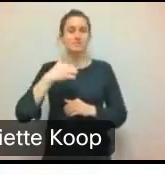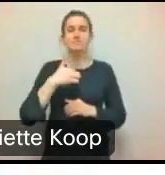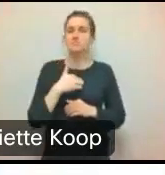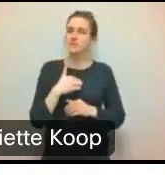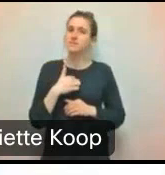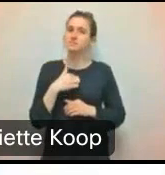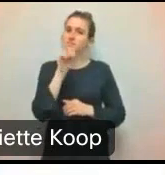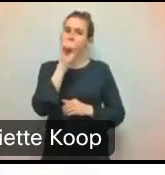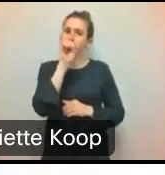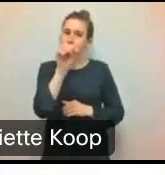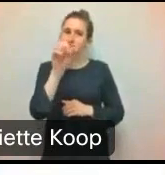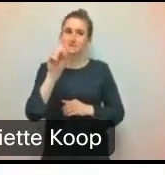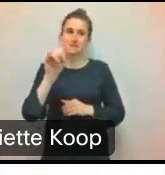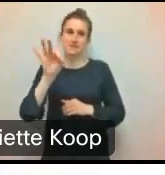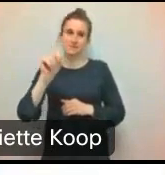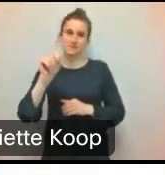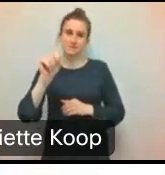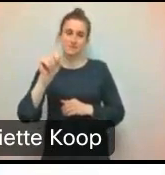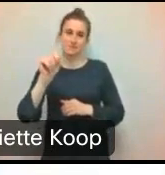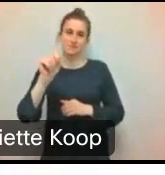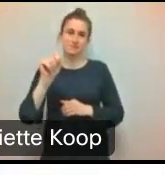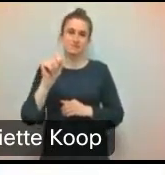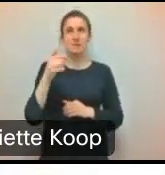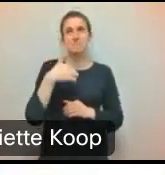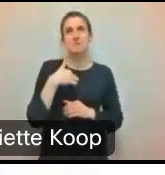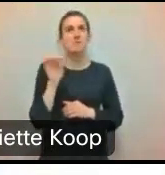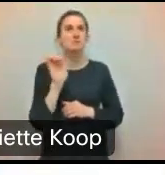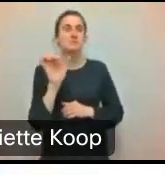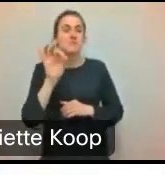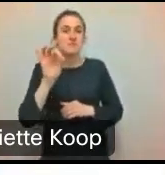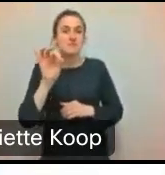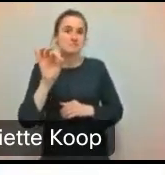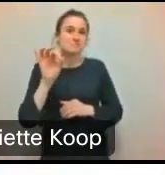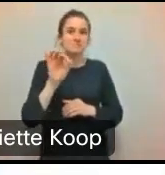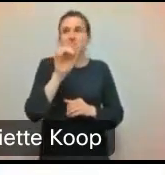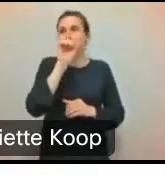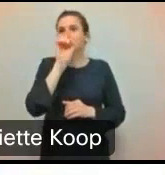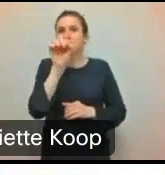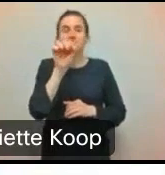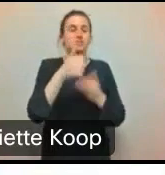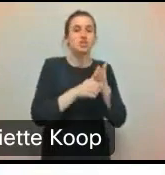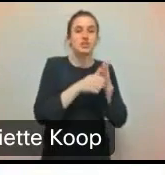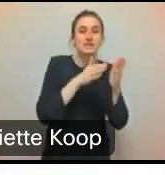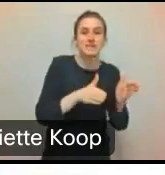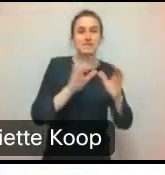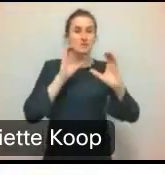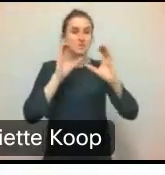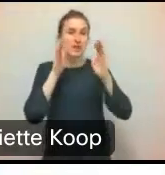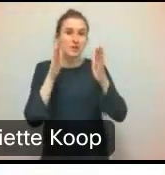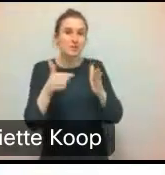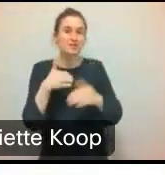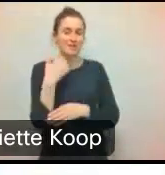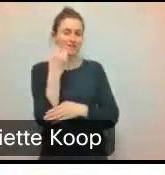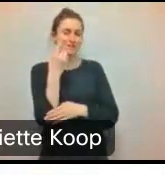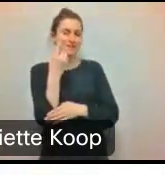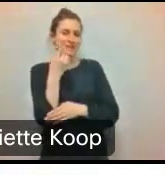SIFT, but I'm a fan of, journalists and communicators and I kind of know that, okay, but I know that